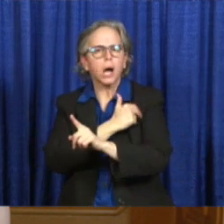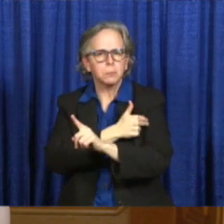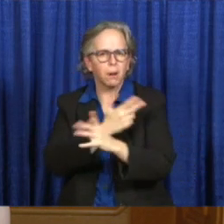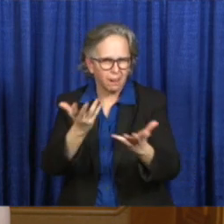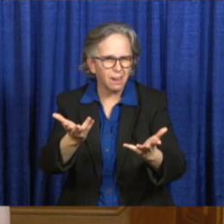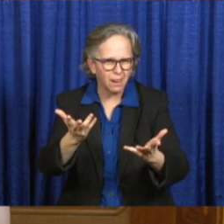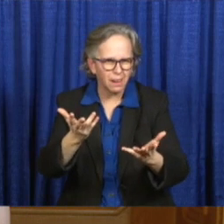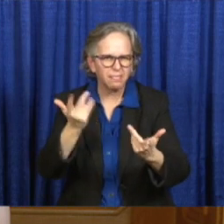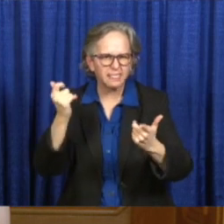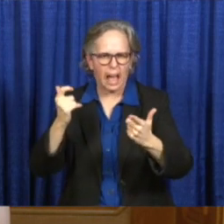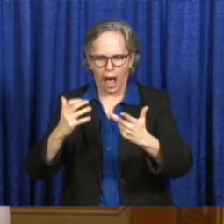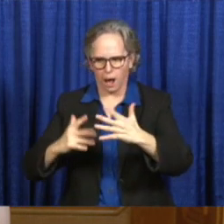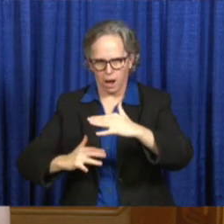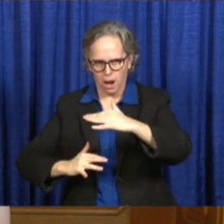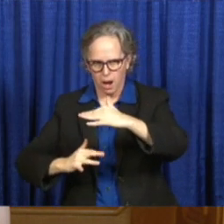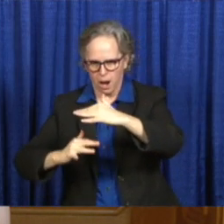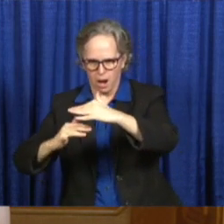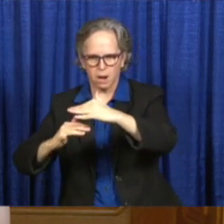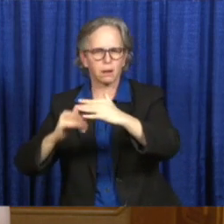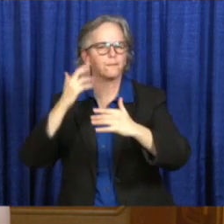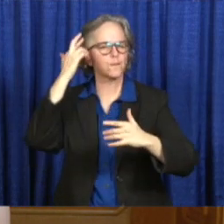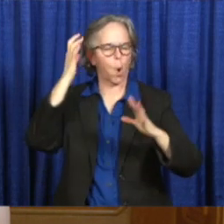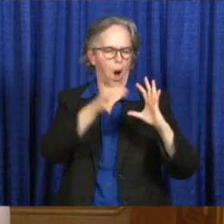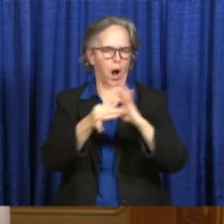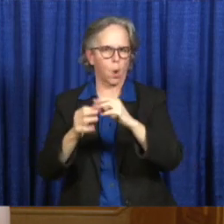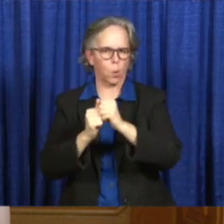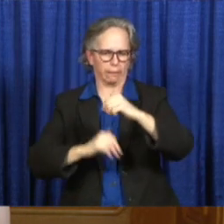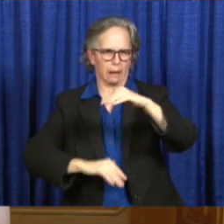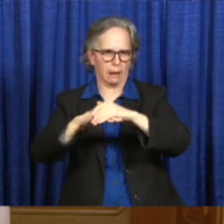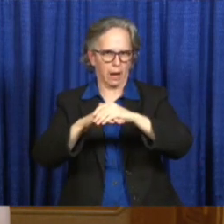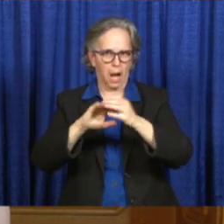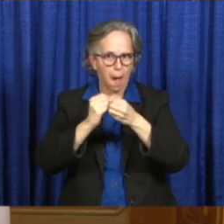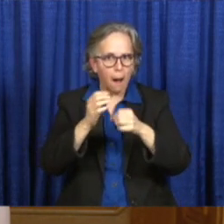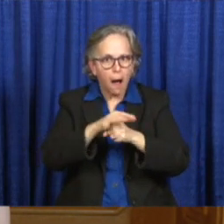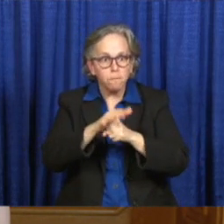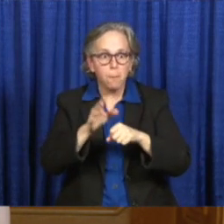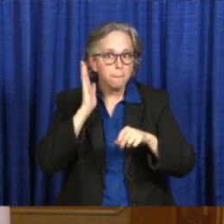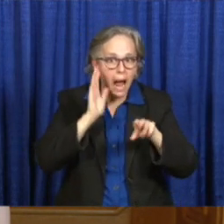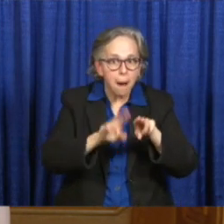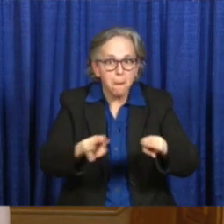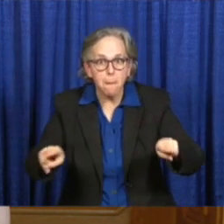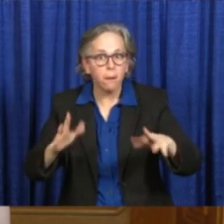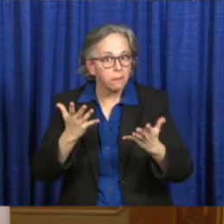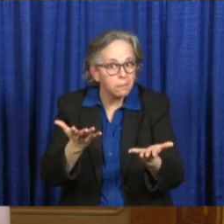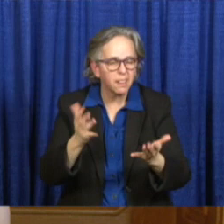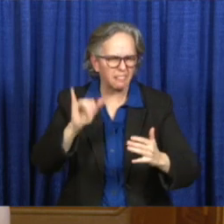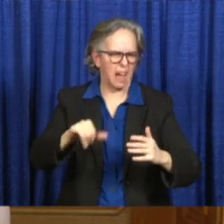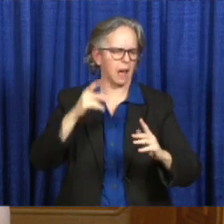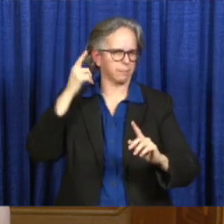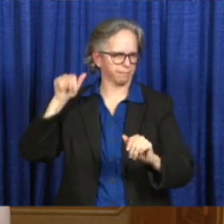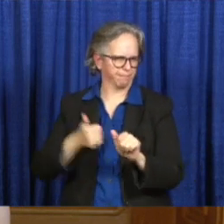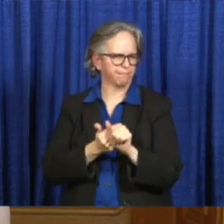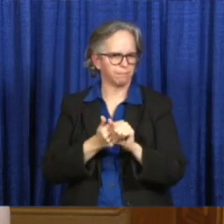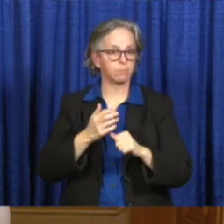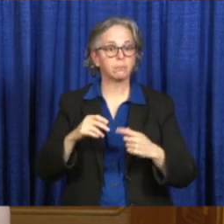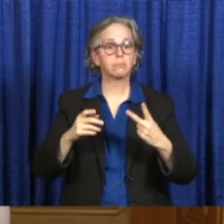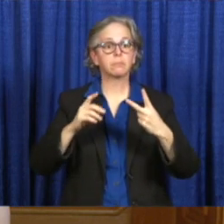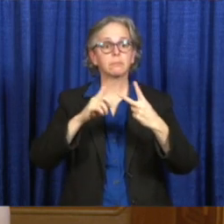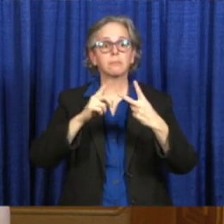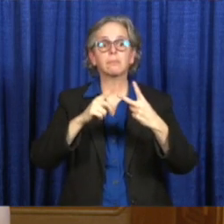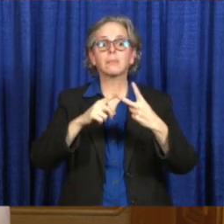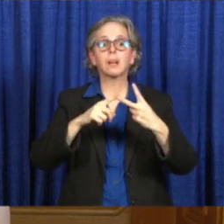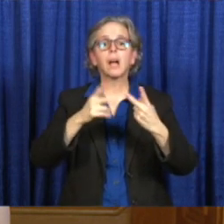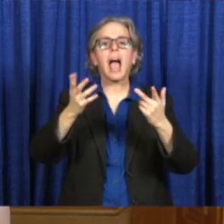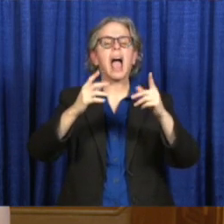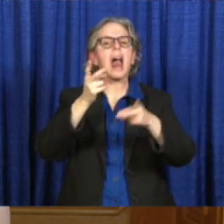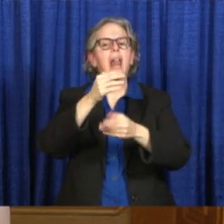Capacity is one variable, and then the level of care is the other variable. So you might be in a situation when you're in one